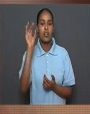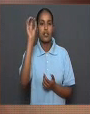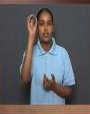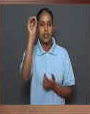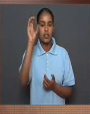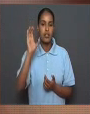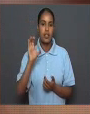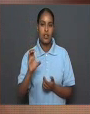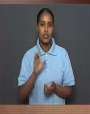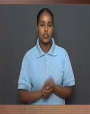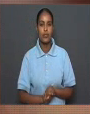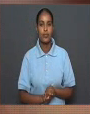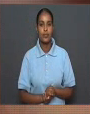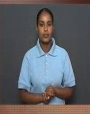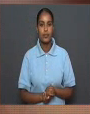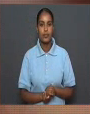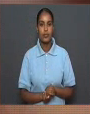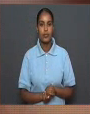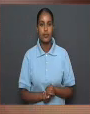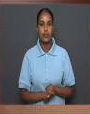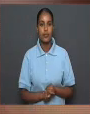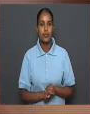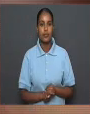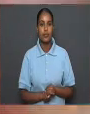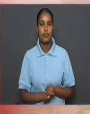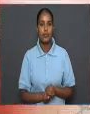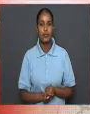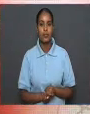338 degrees Celsius.